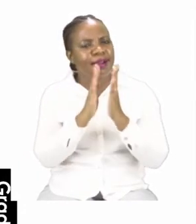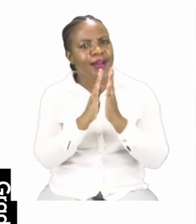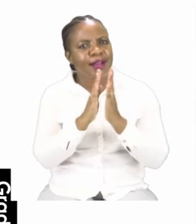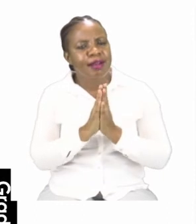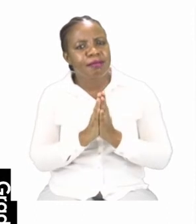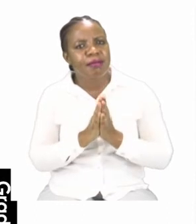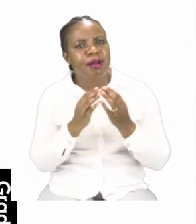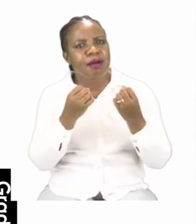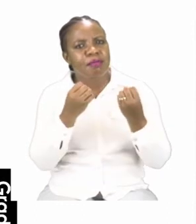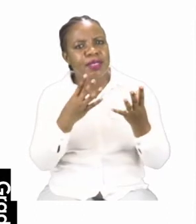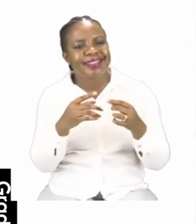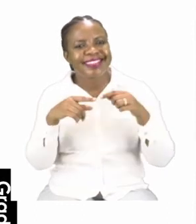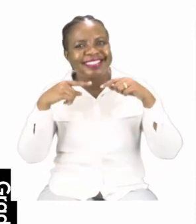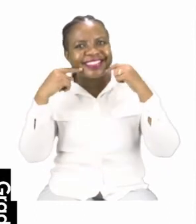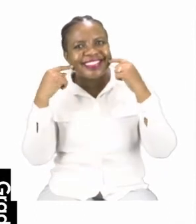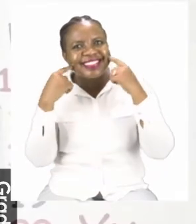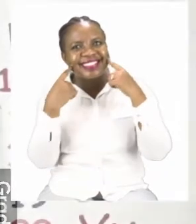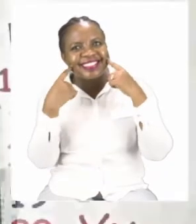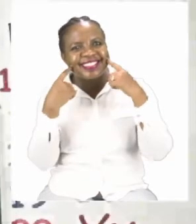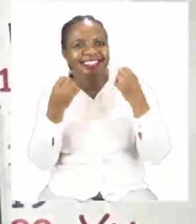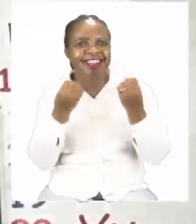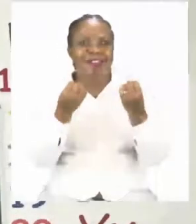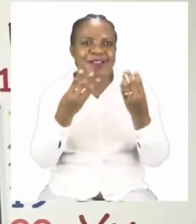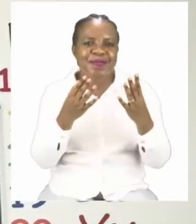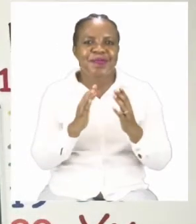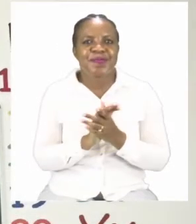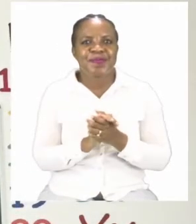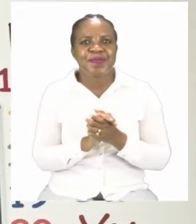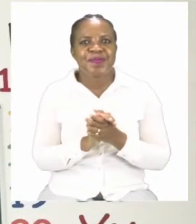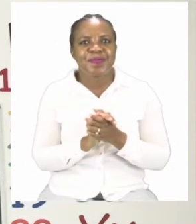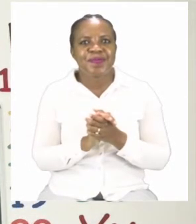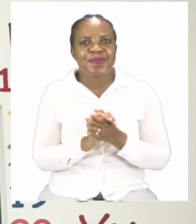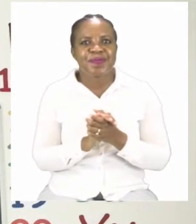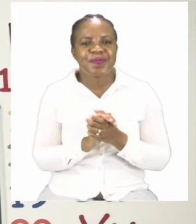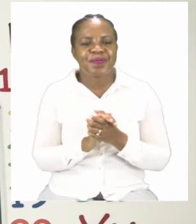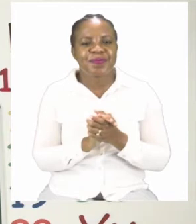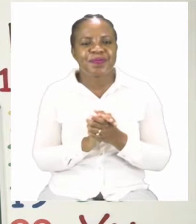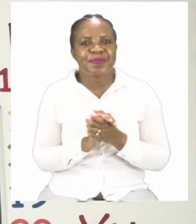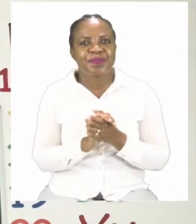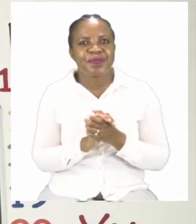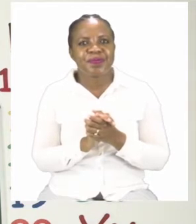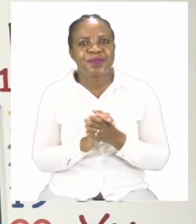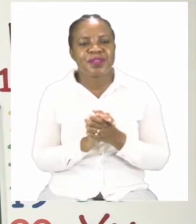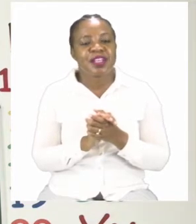can. So, when you are done, read the story for a